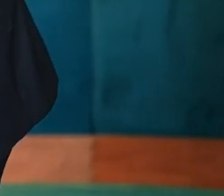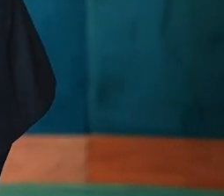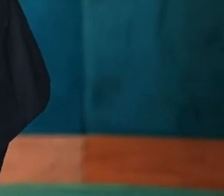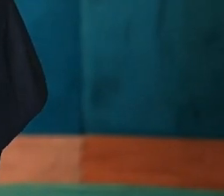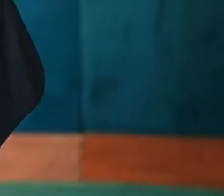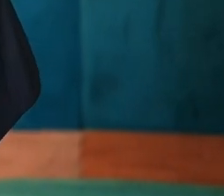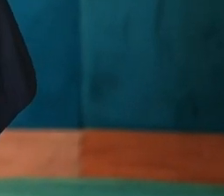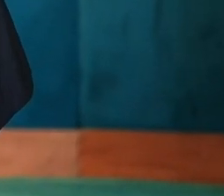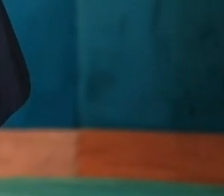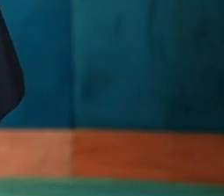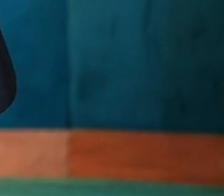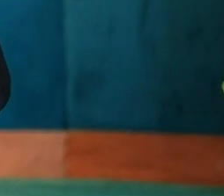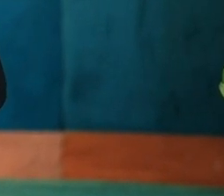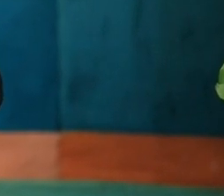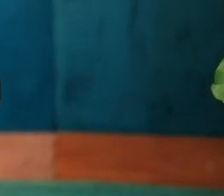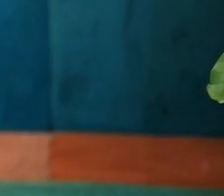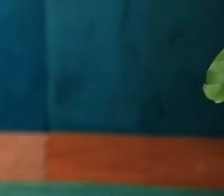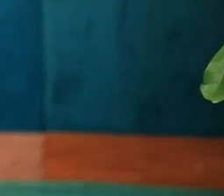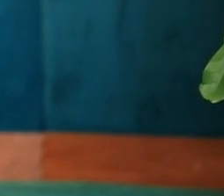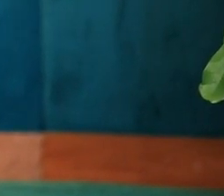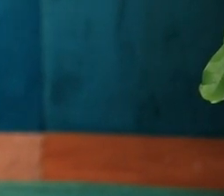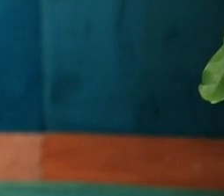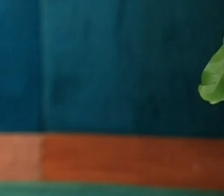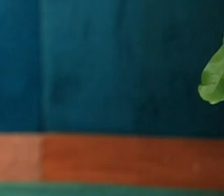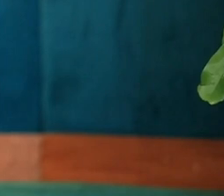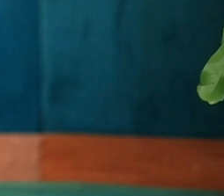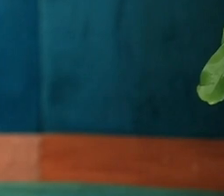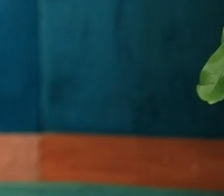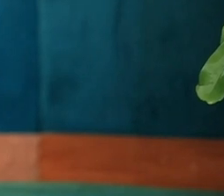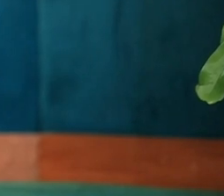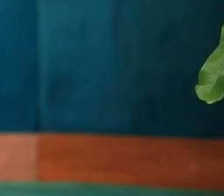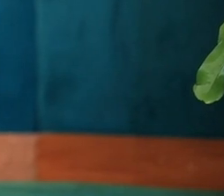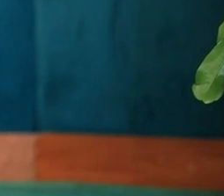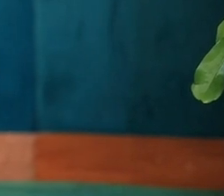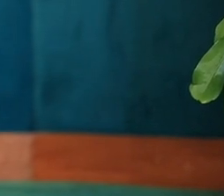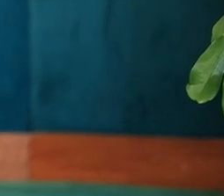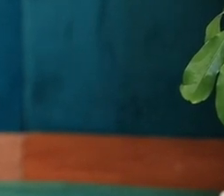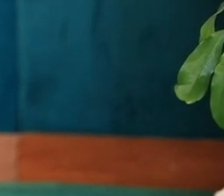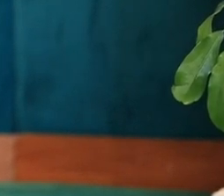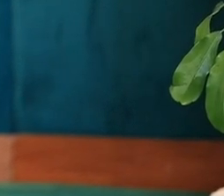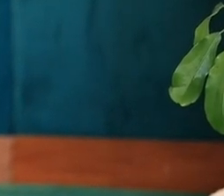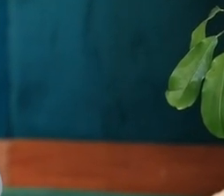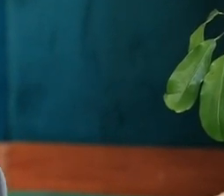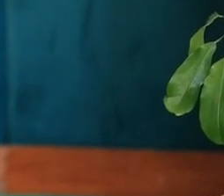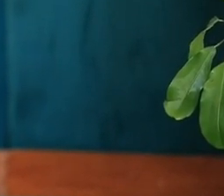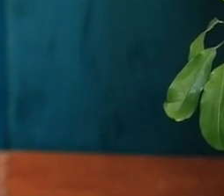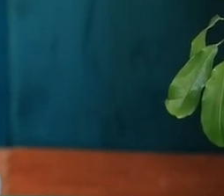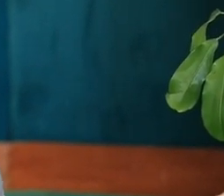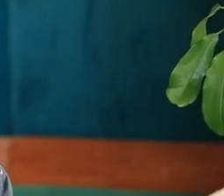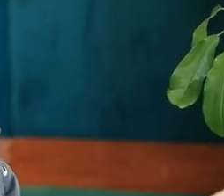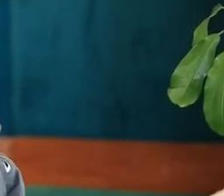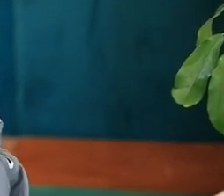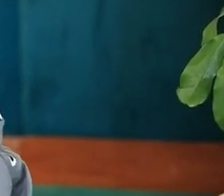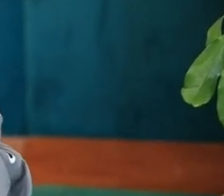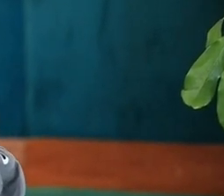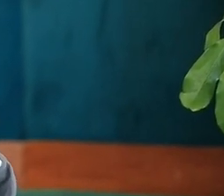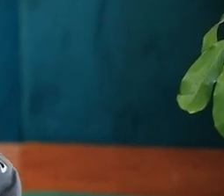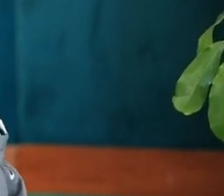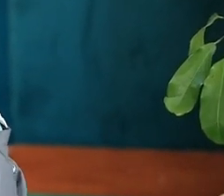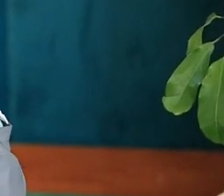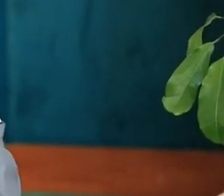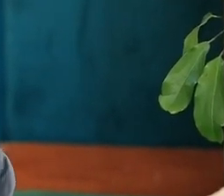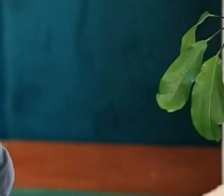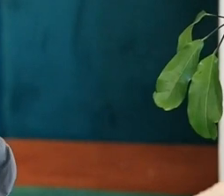Shine, shine, shine for Jesus every day. So today,